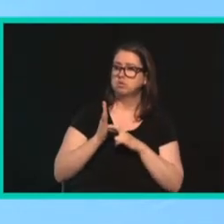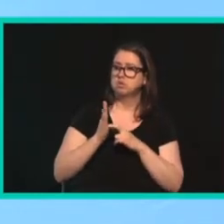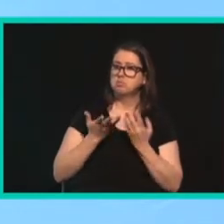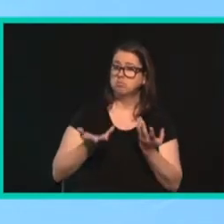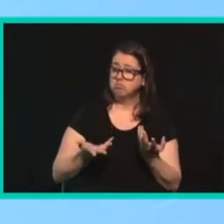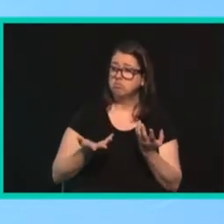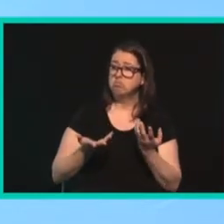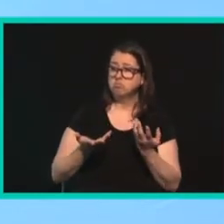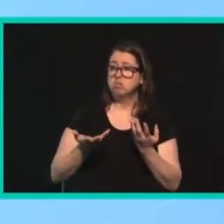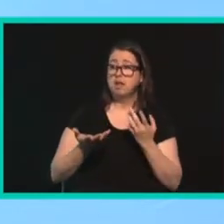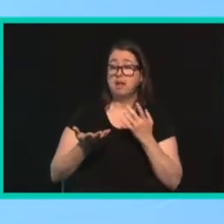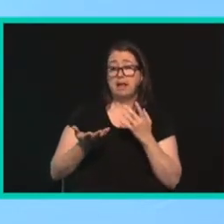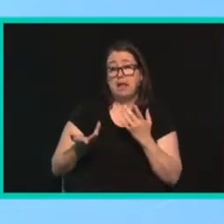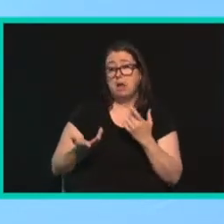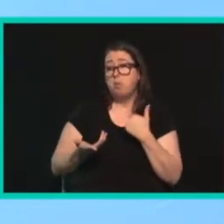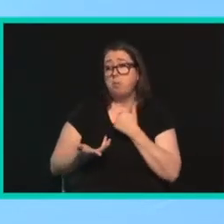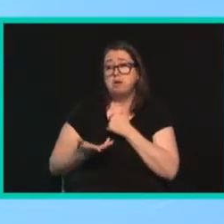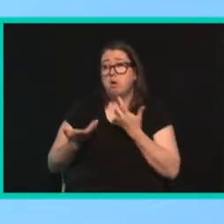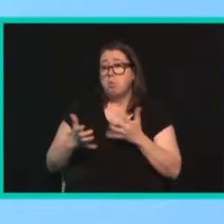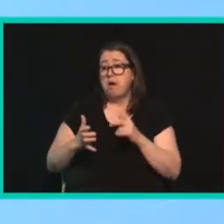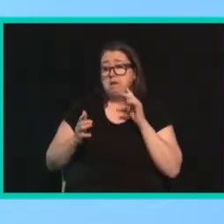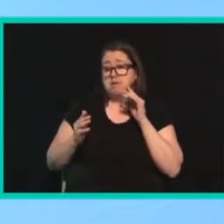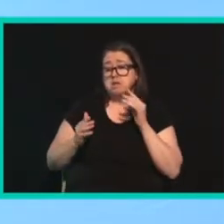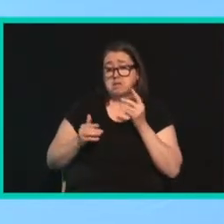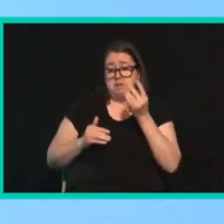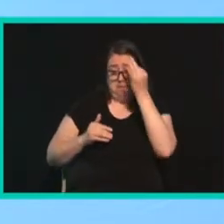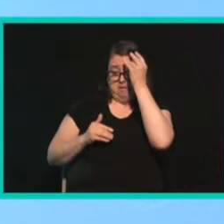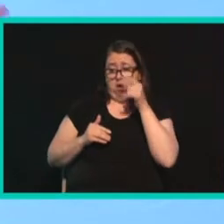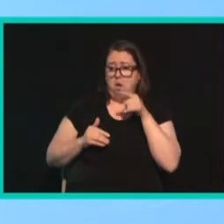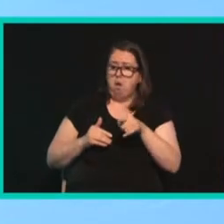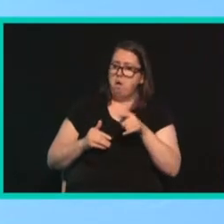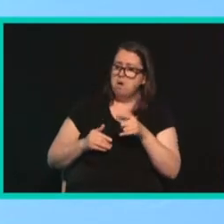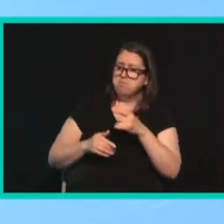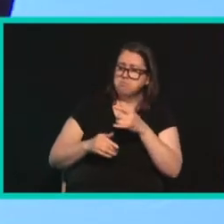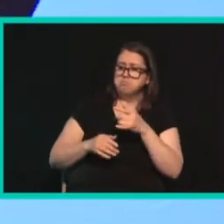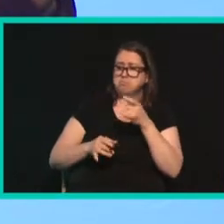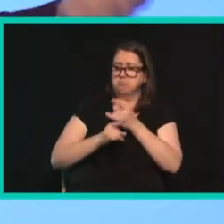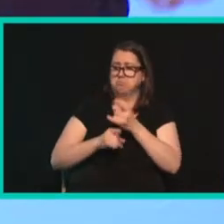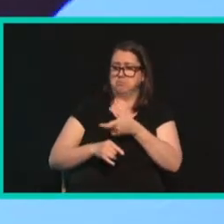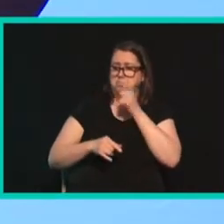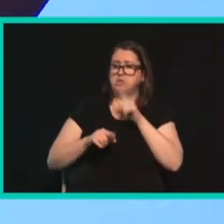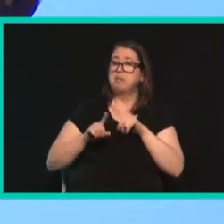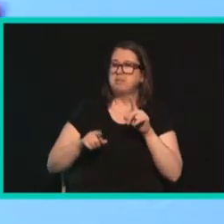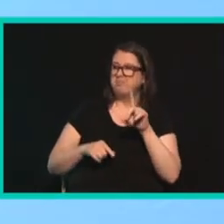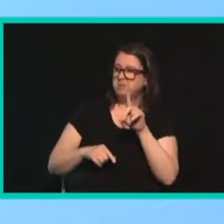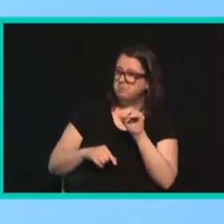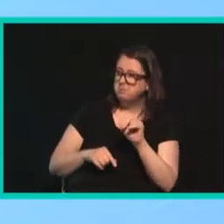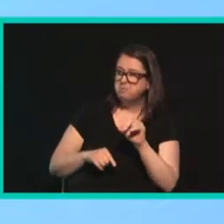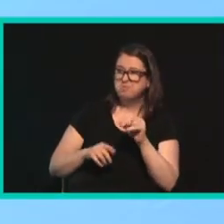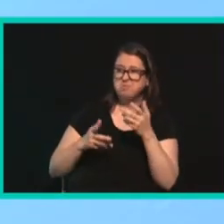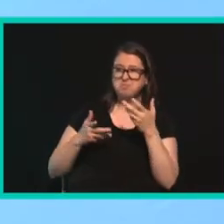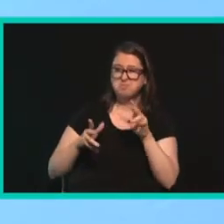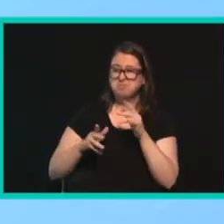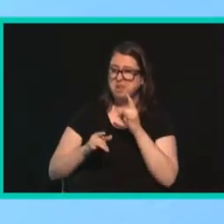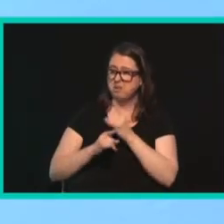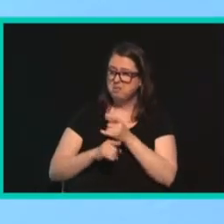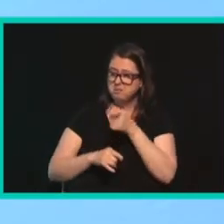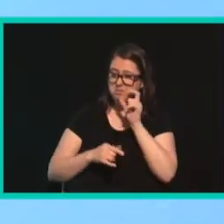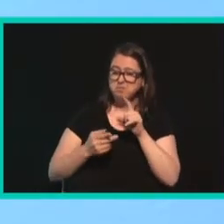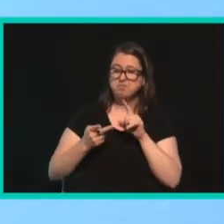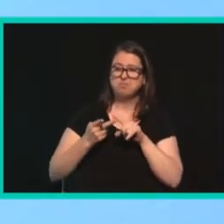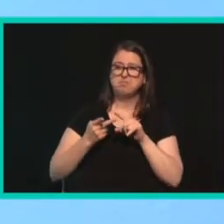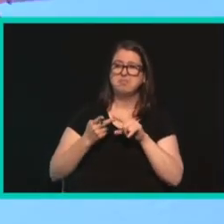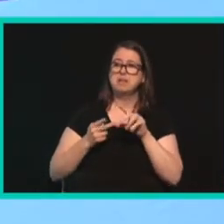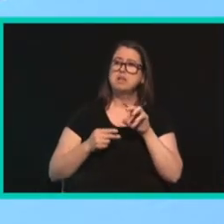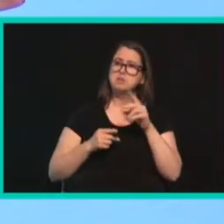are. They are using alcohol and other substances. And they say, media is kind of normalizing it. Again, it's a normal thing for college students. Media is normalizing marijuana use, making